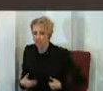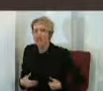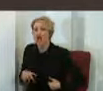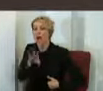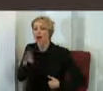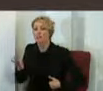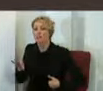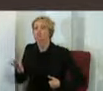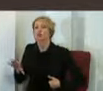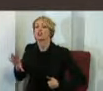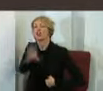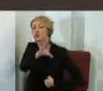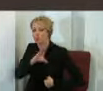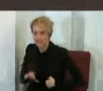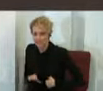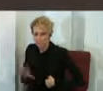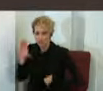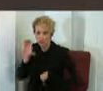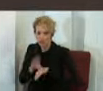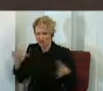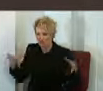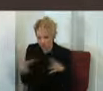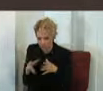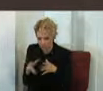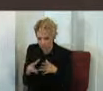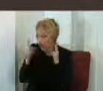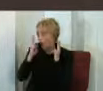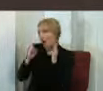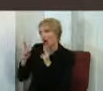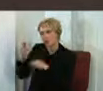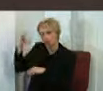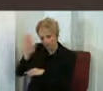word. Amen. Let us pray.